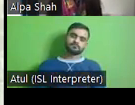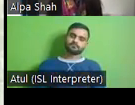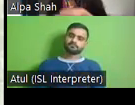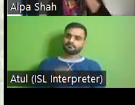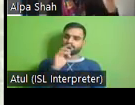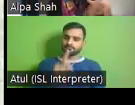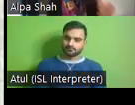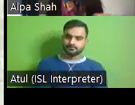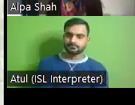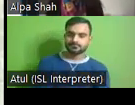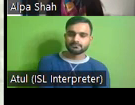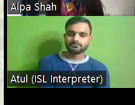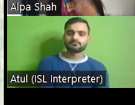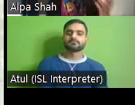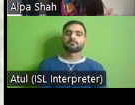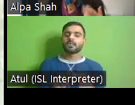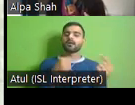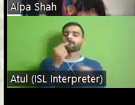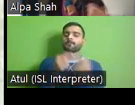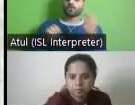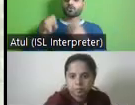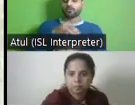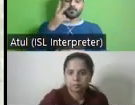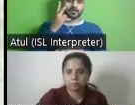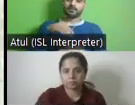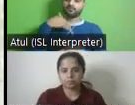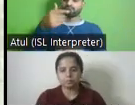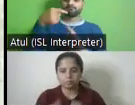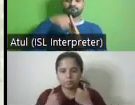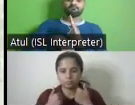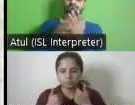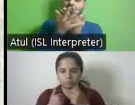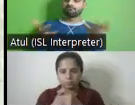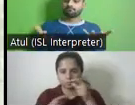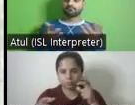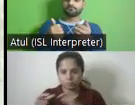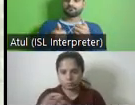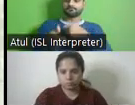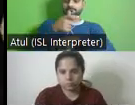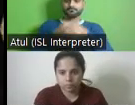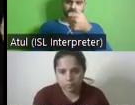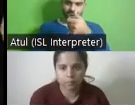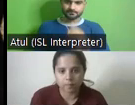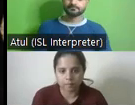Okay, so that's the political organization. Now let's turn briefly to the production and consumption ethic.